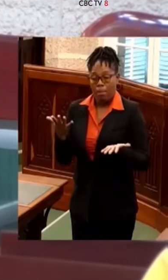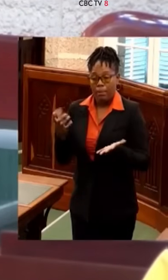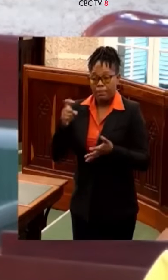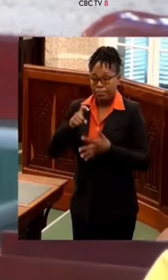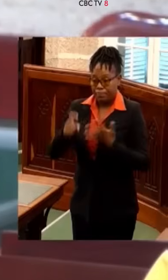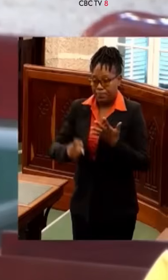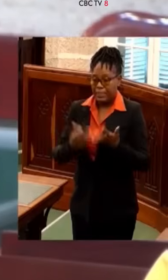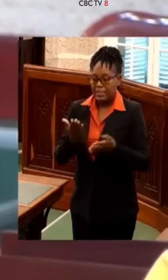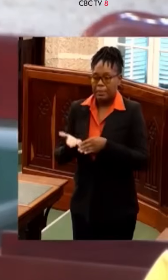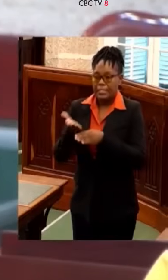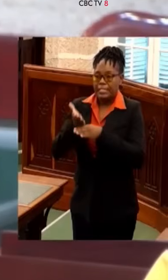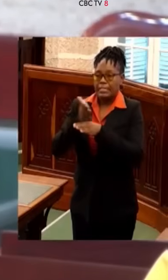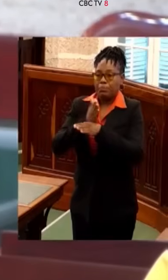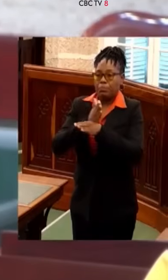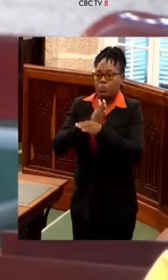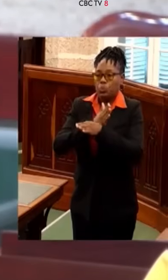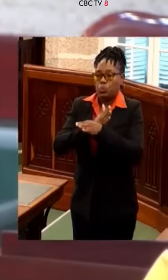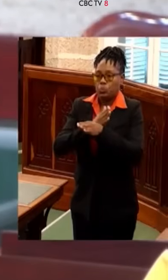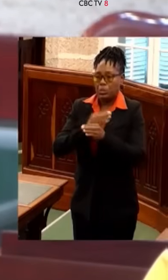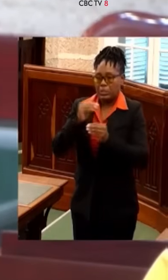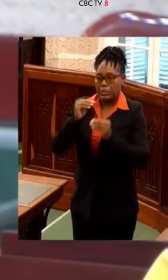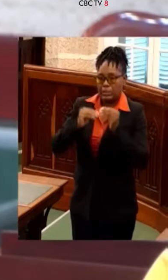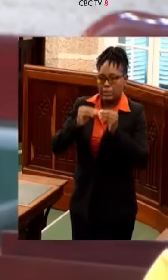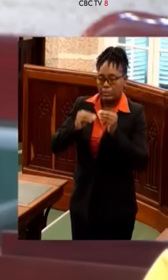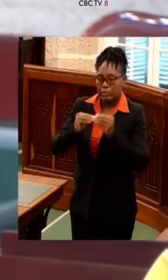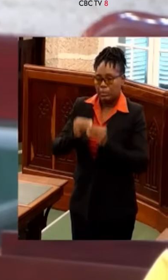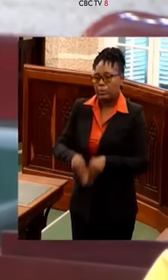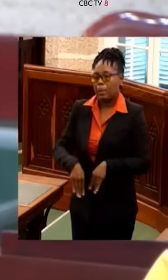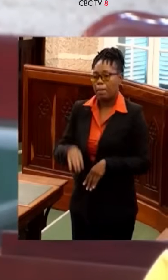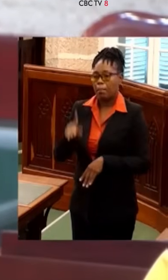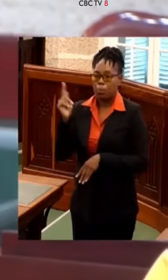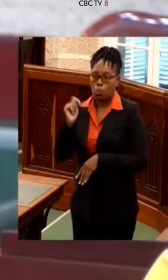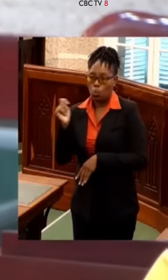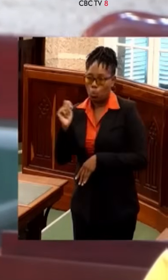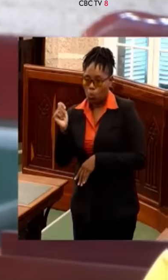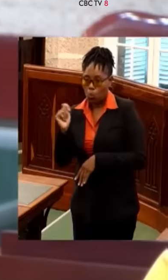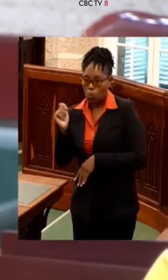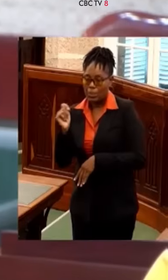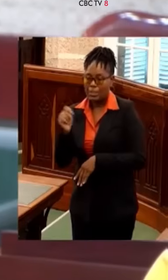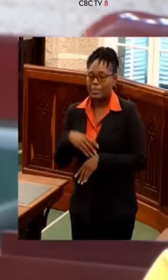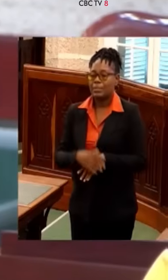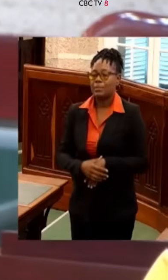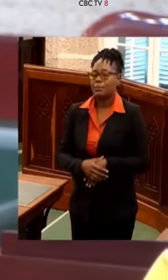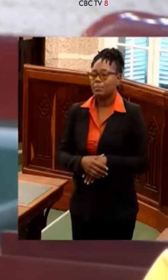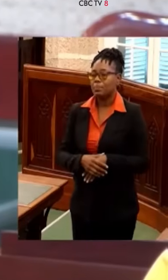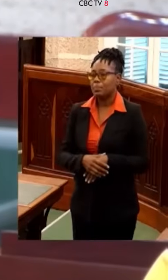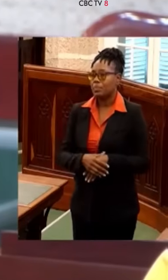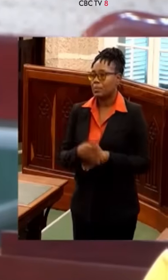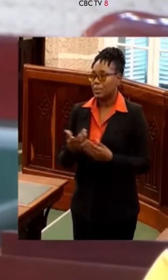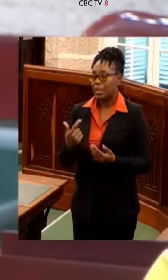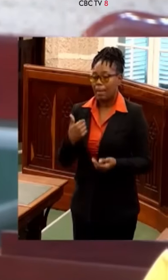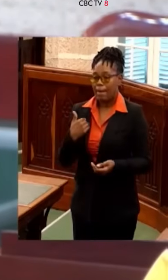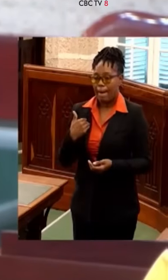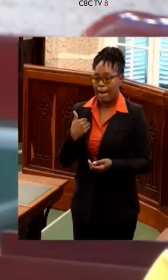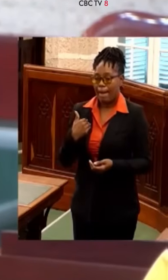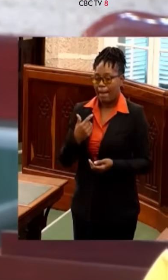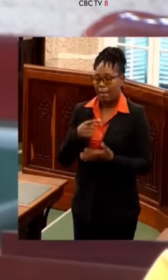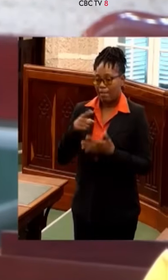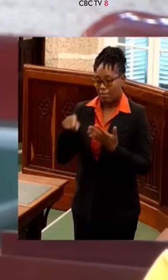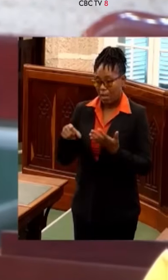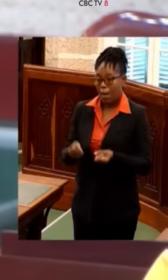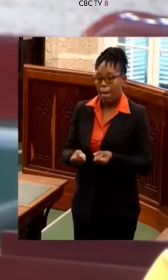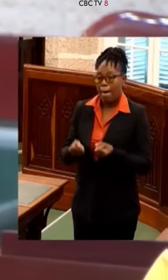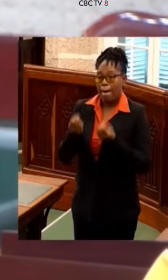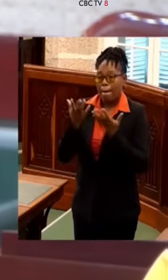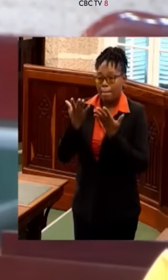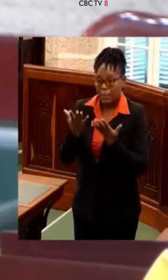some upgrades to bathroom facilities to ensure that we have the requisite number